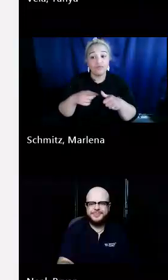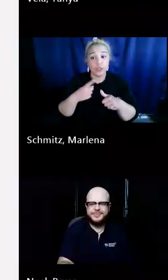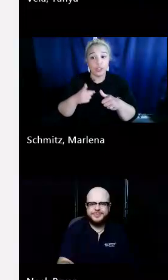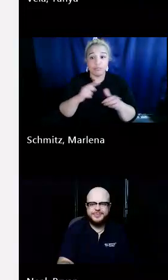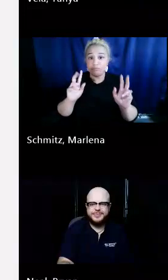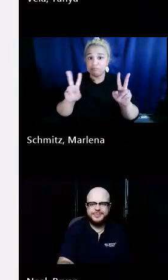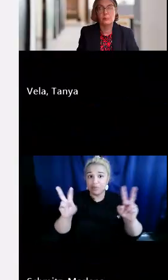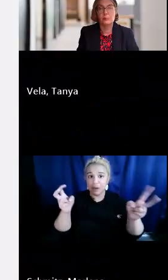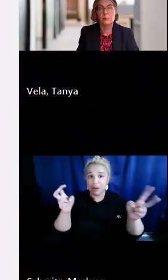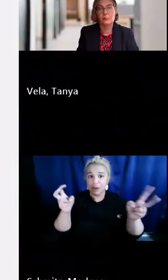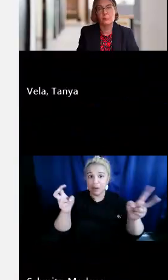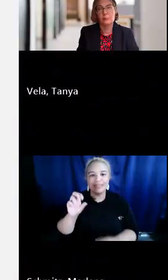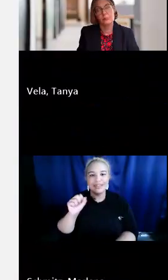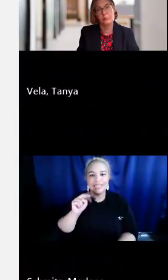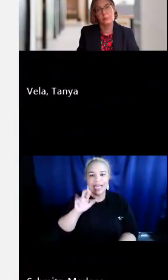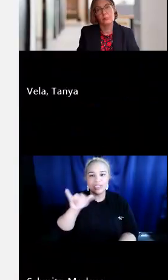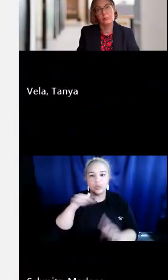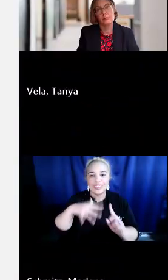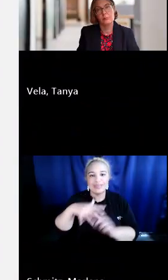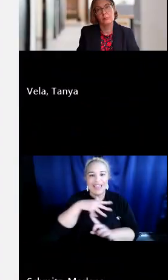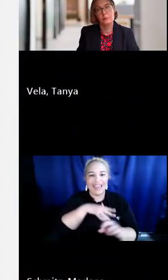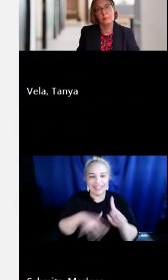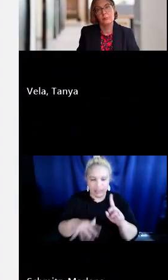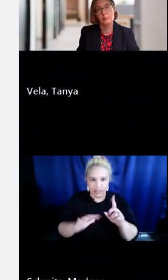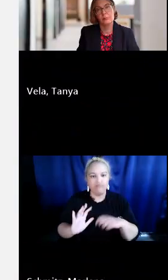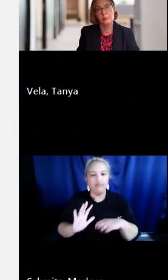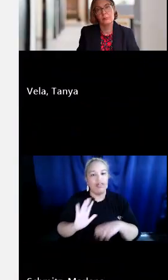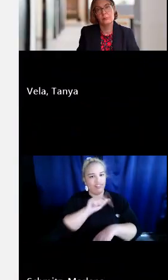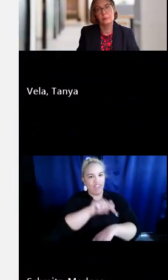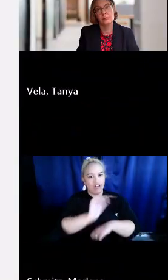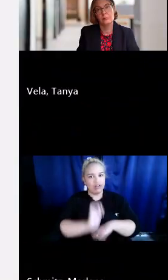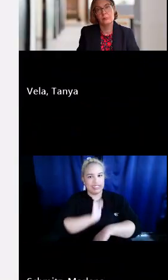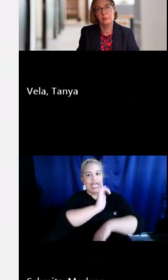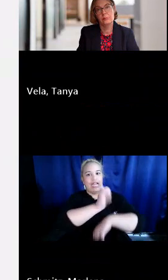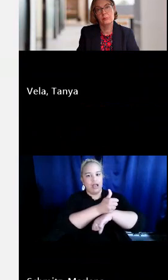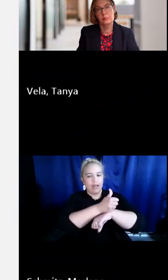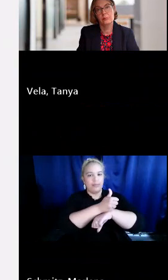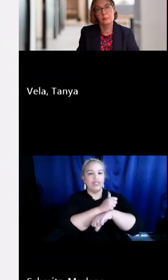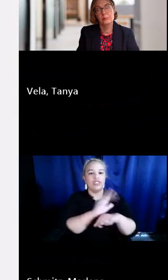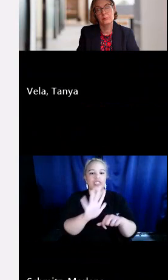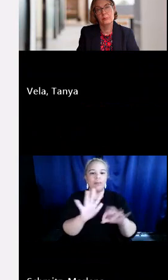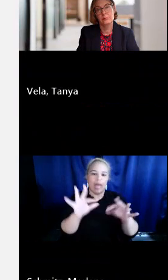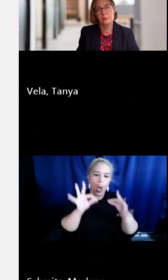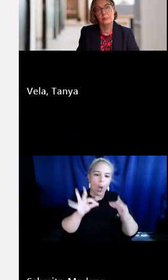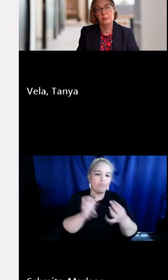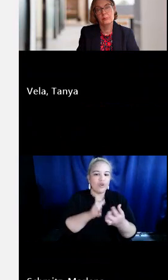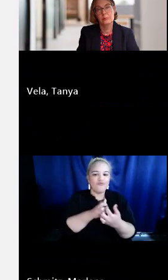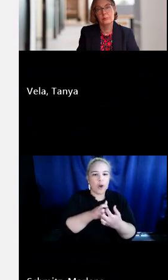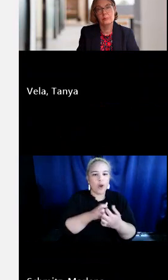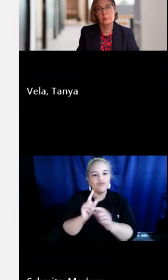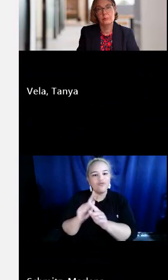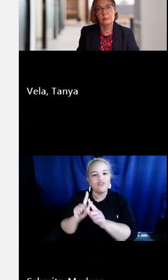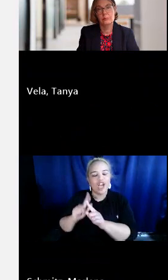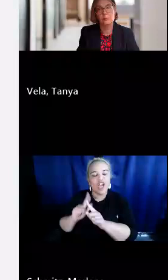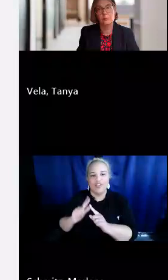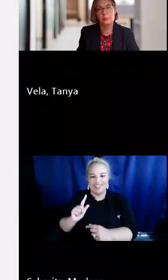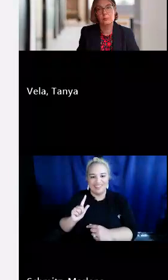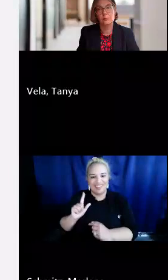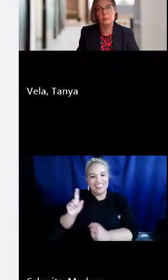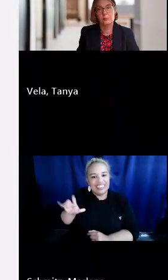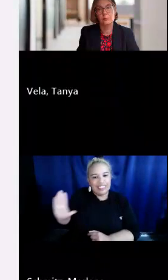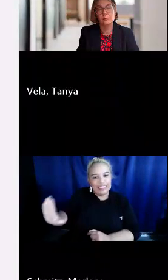their sensory needs. Sensory spaces can be utilized in both the workplace and the community. And these spaces can be designed to offer